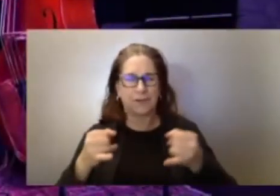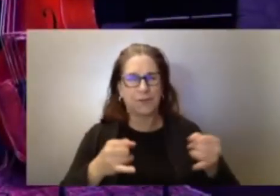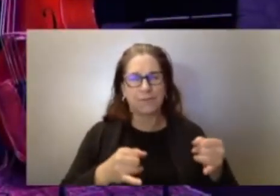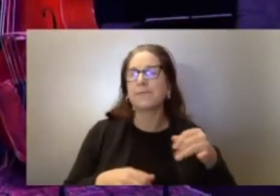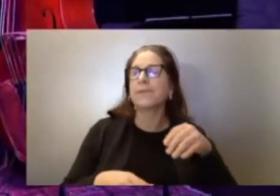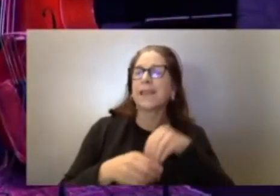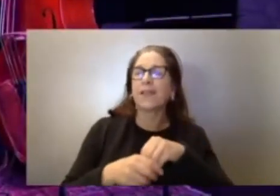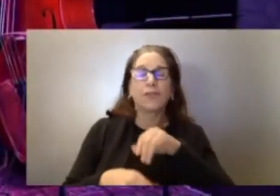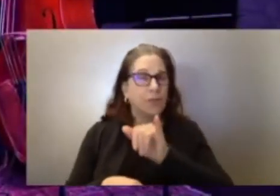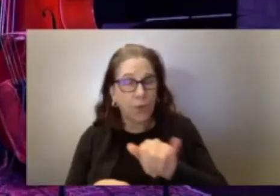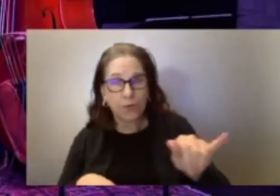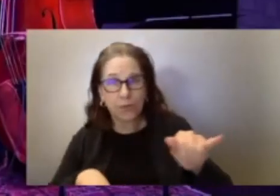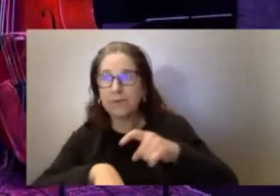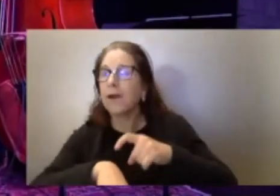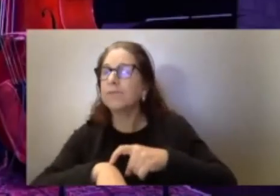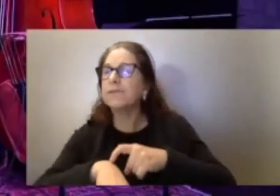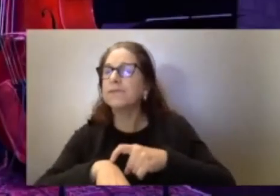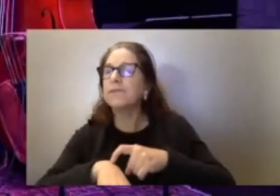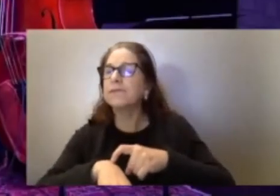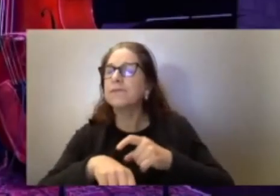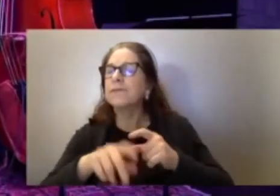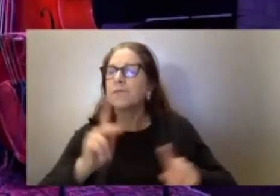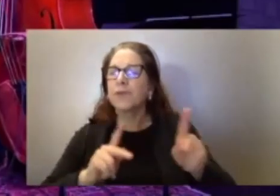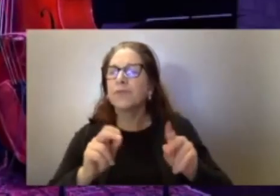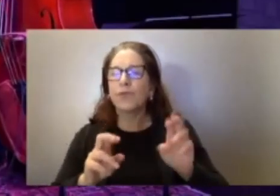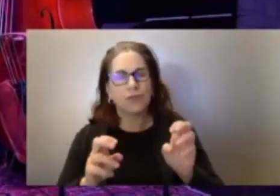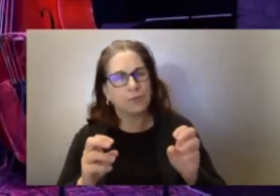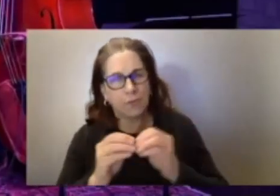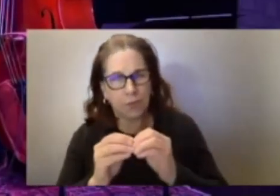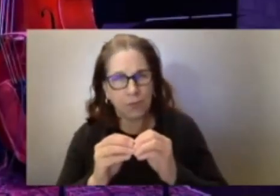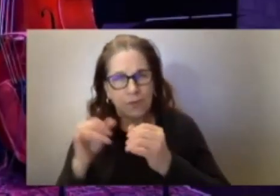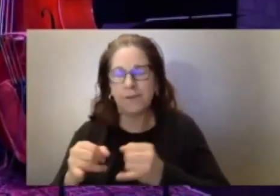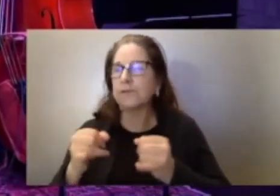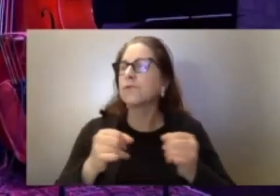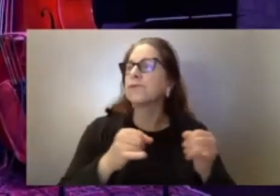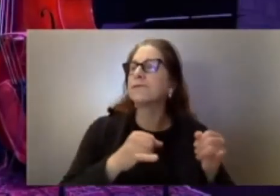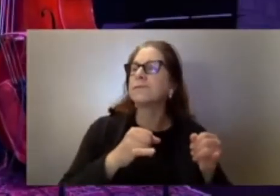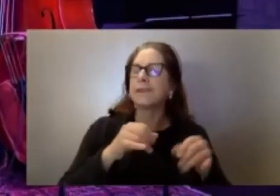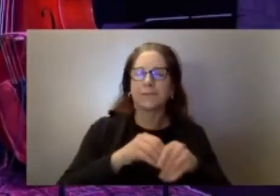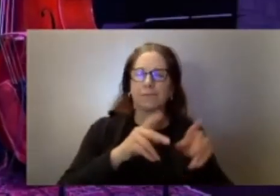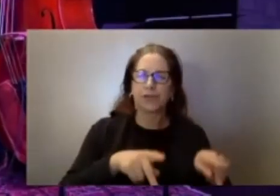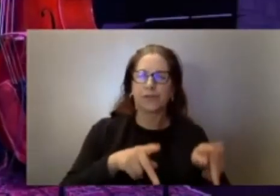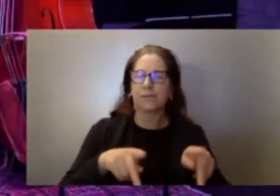those times, people were more individual in personhood than they are now in common